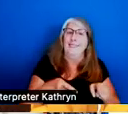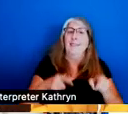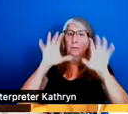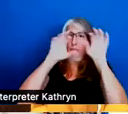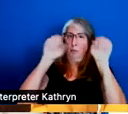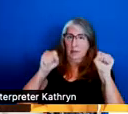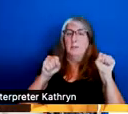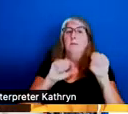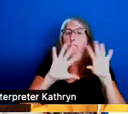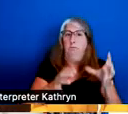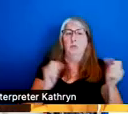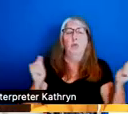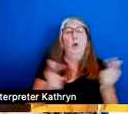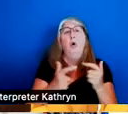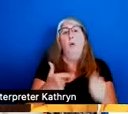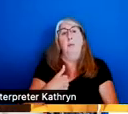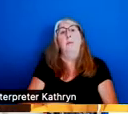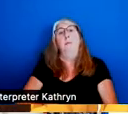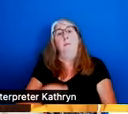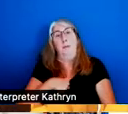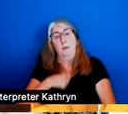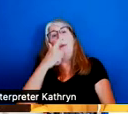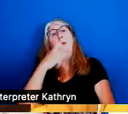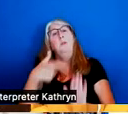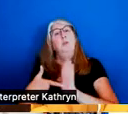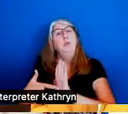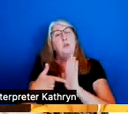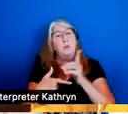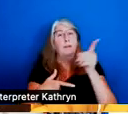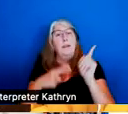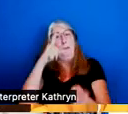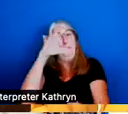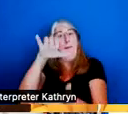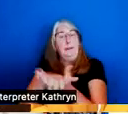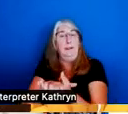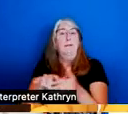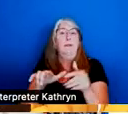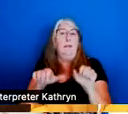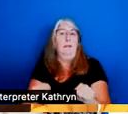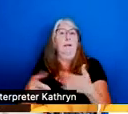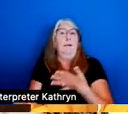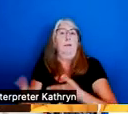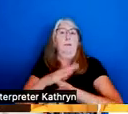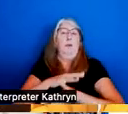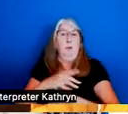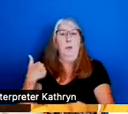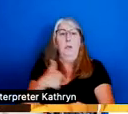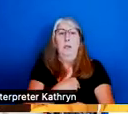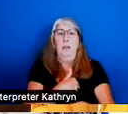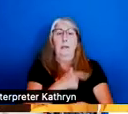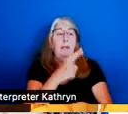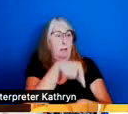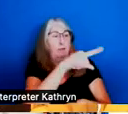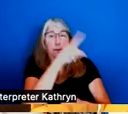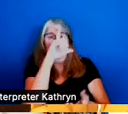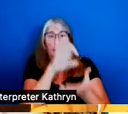made make me very proud, because it shows that they believe that this is a priority and they believe that all persons